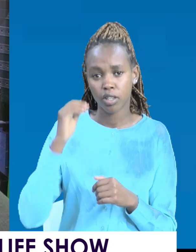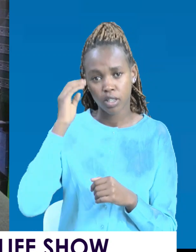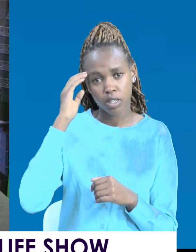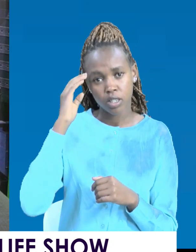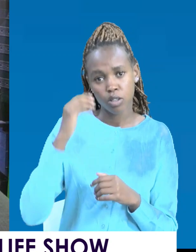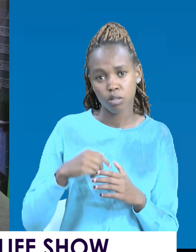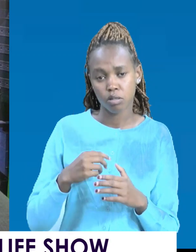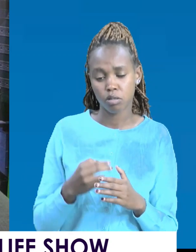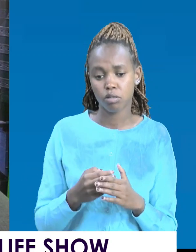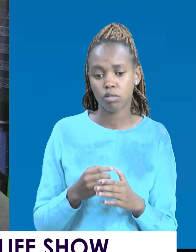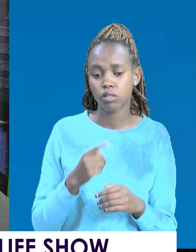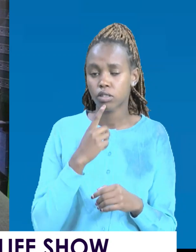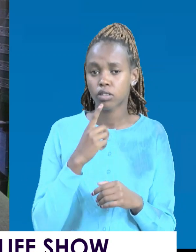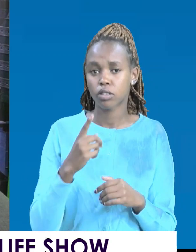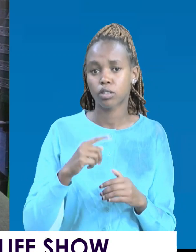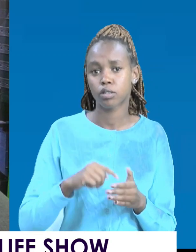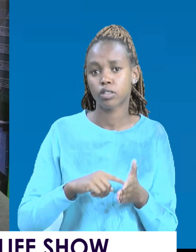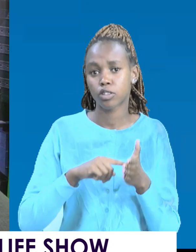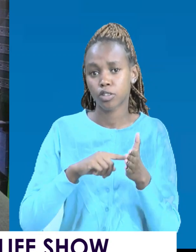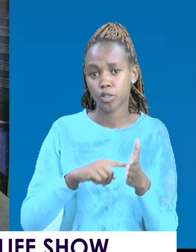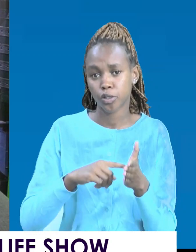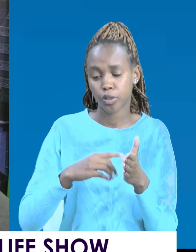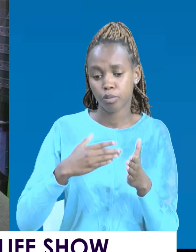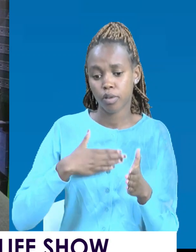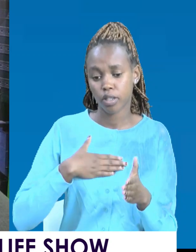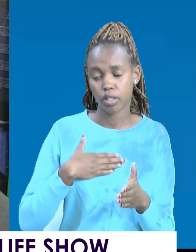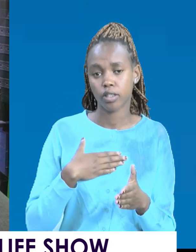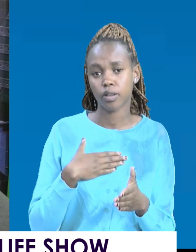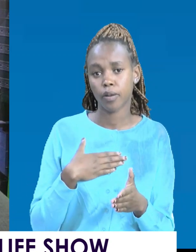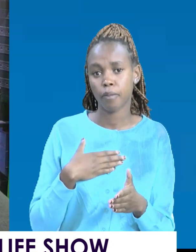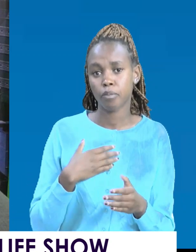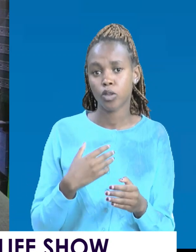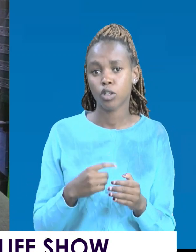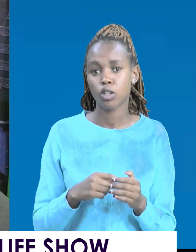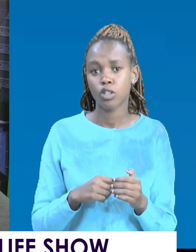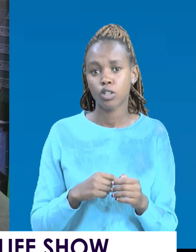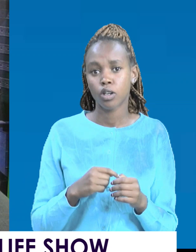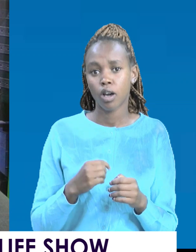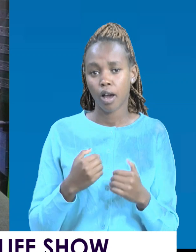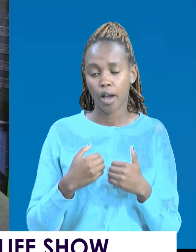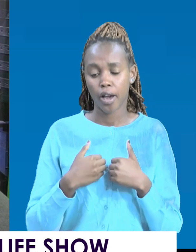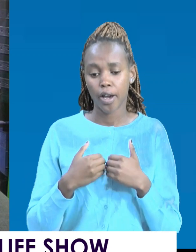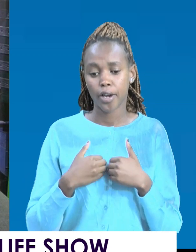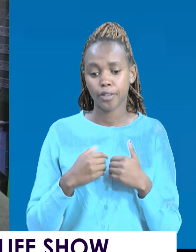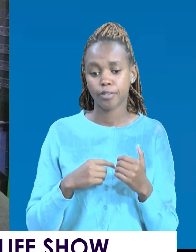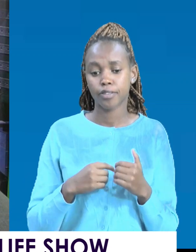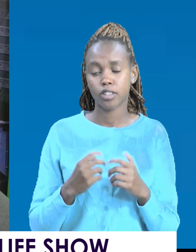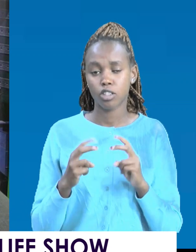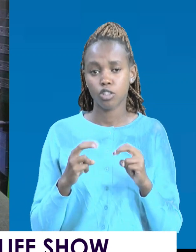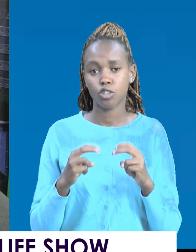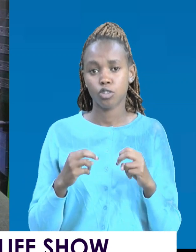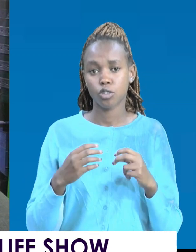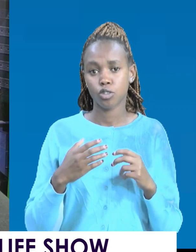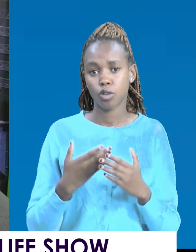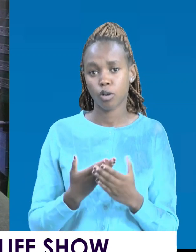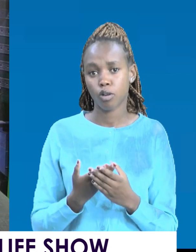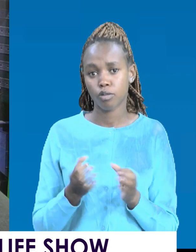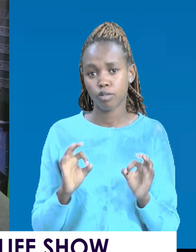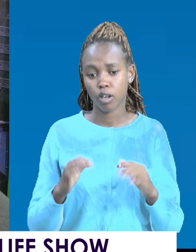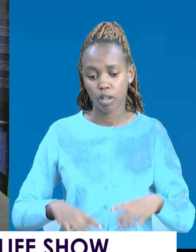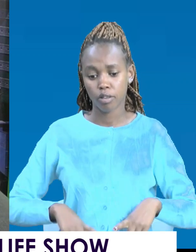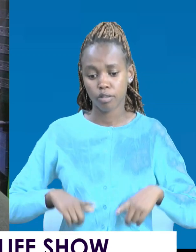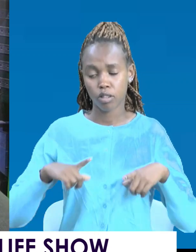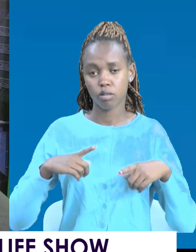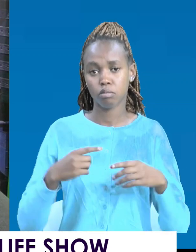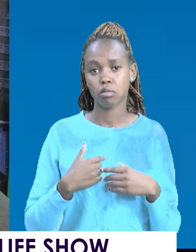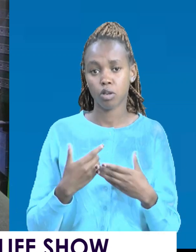show. Just in case you are dealing with issues of life. Treasures of Life show, I welcome you, people